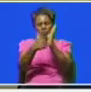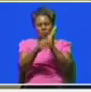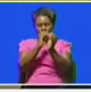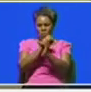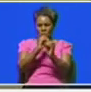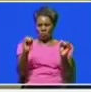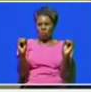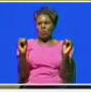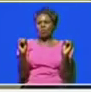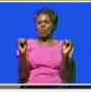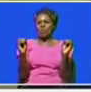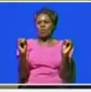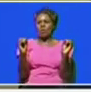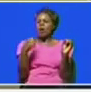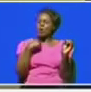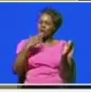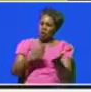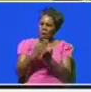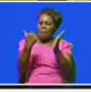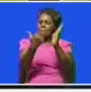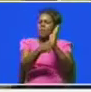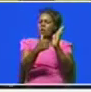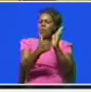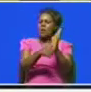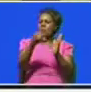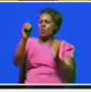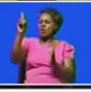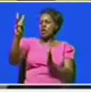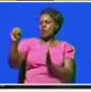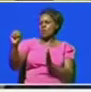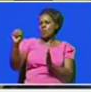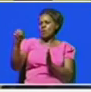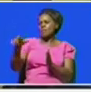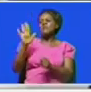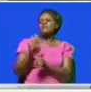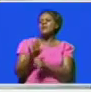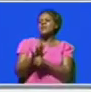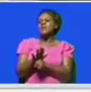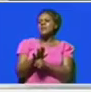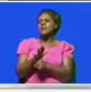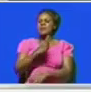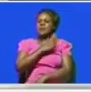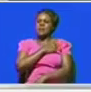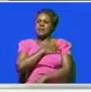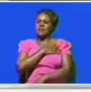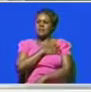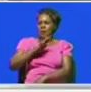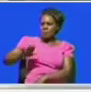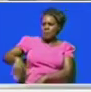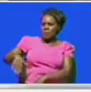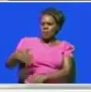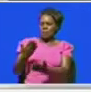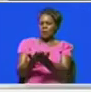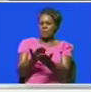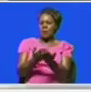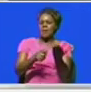list. And I want to be honest, the problem we have with ODM is simply because there are very many. NASA might have delayed proposing